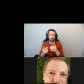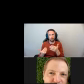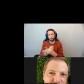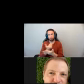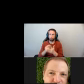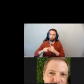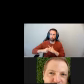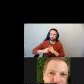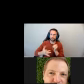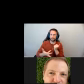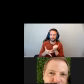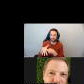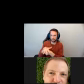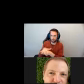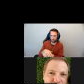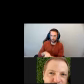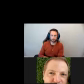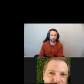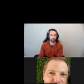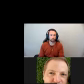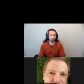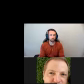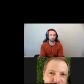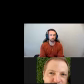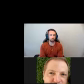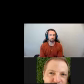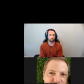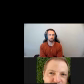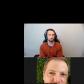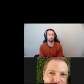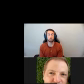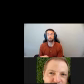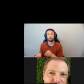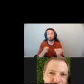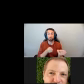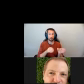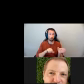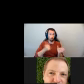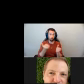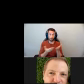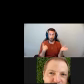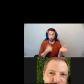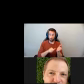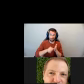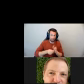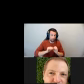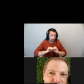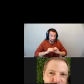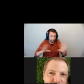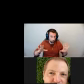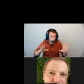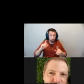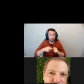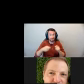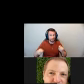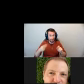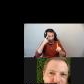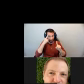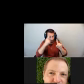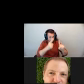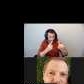The other thing that we have been very clear on from day one, and make sure we tie everything to this, is really the directive or our